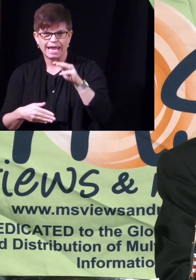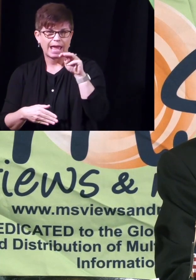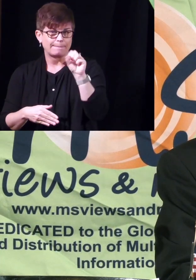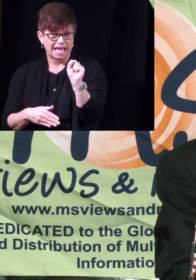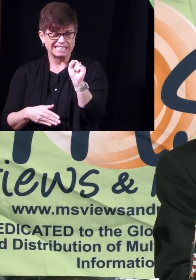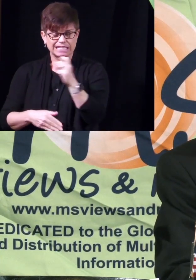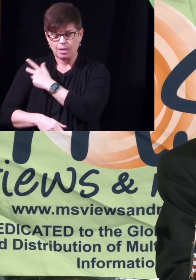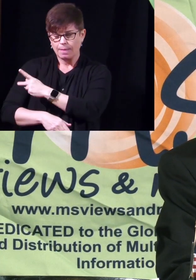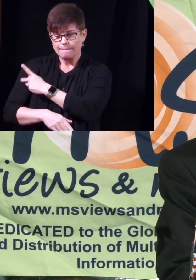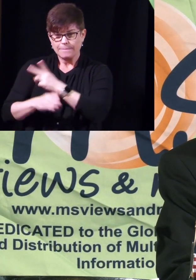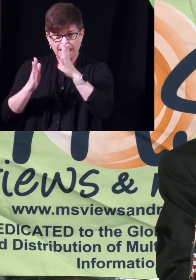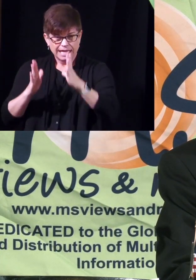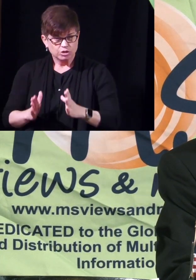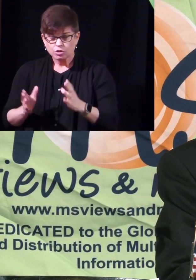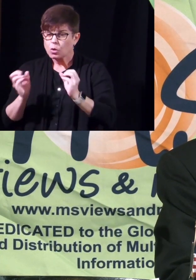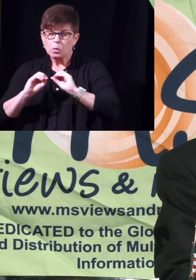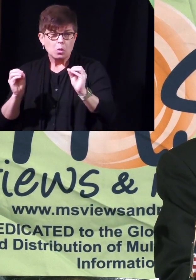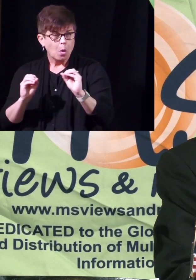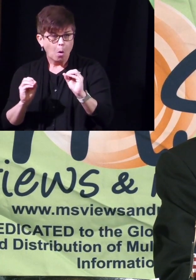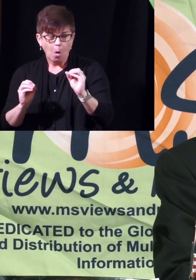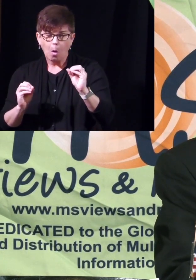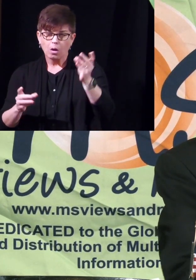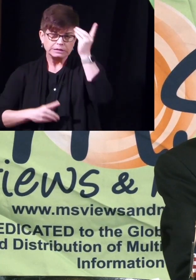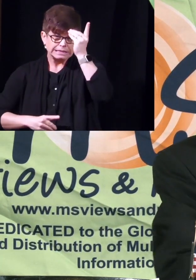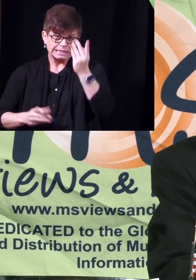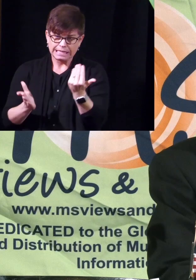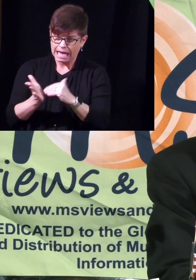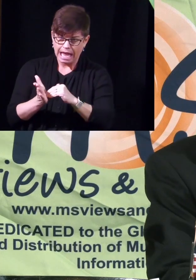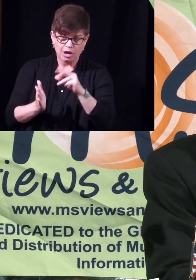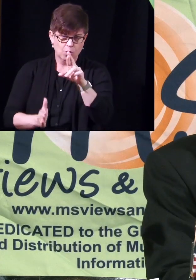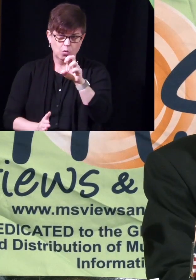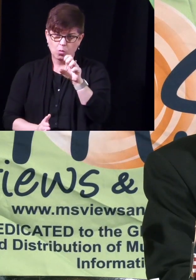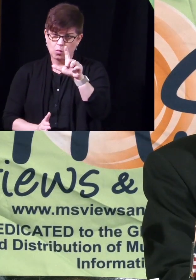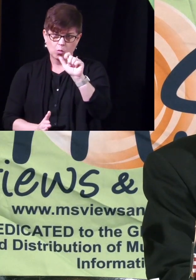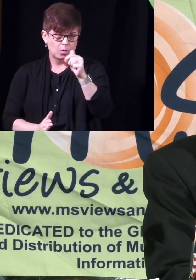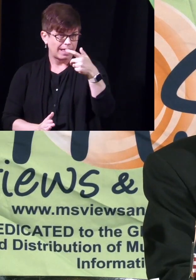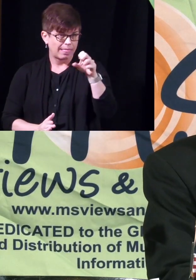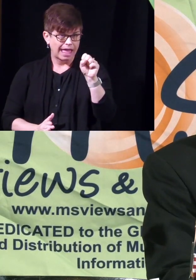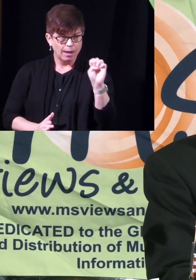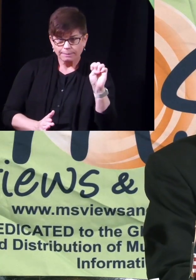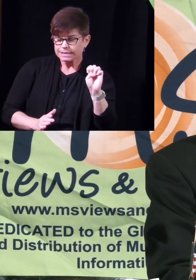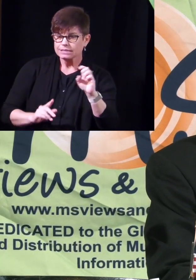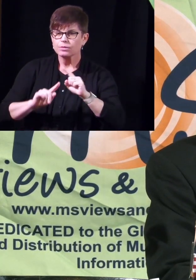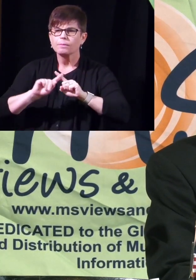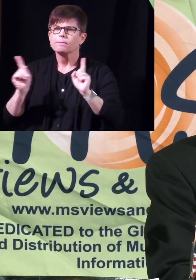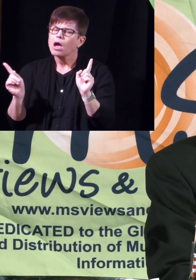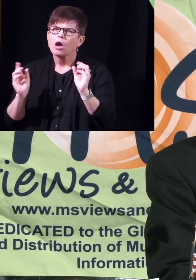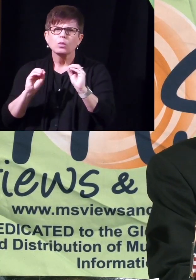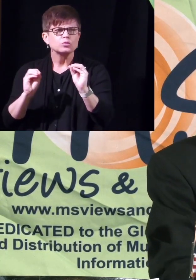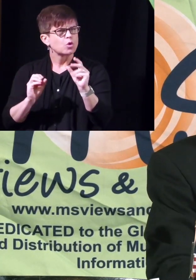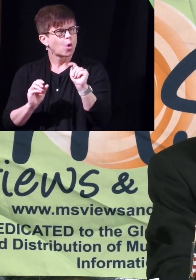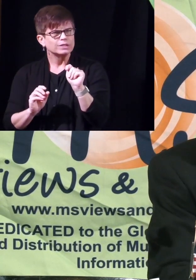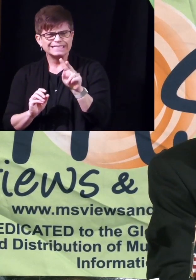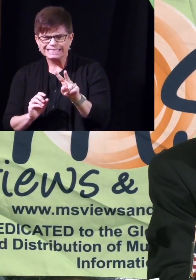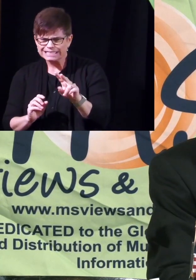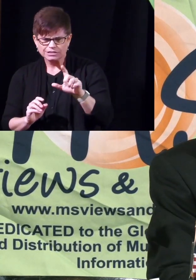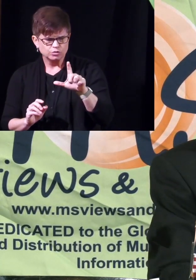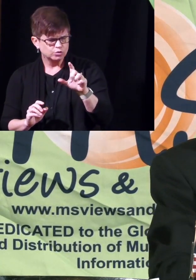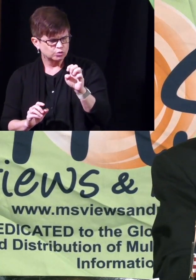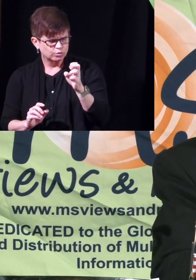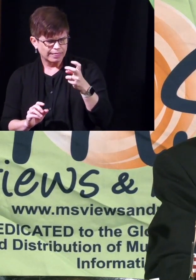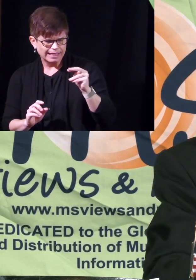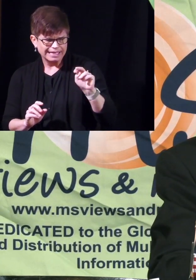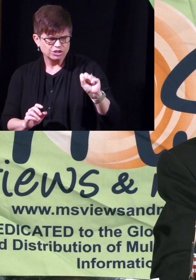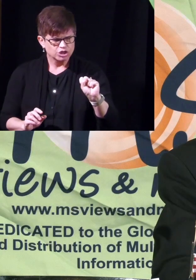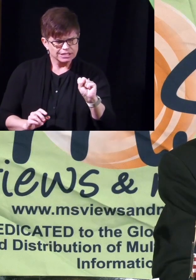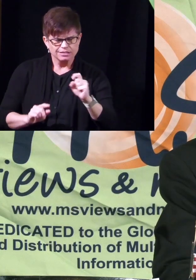patients have progression. They have no relapse. On their scan that I've just been through with you, there's no activity. There's no new T2 lesions. There's no active lesions,